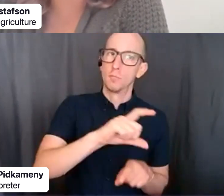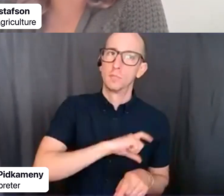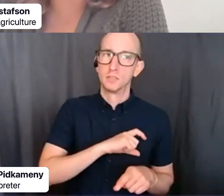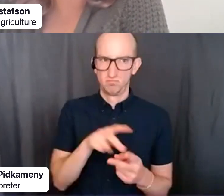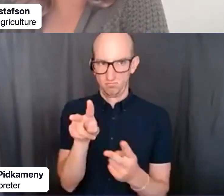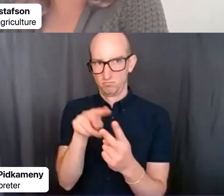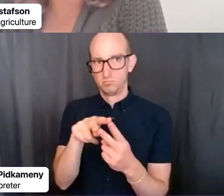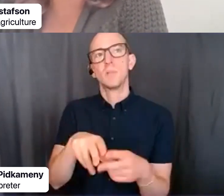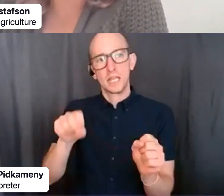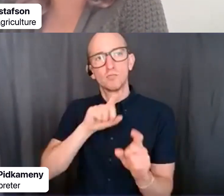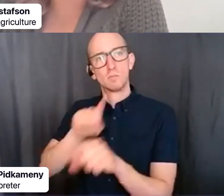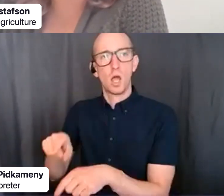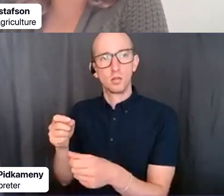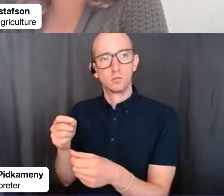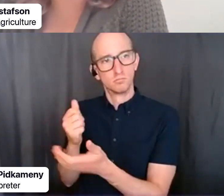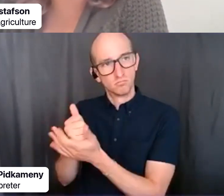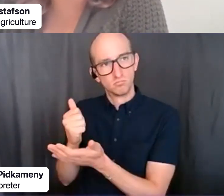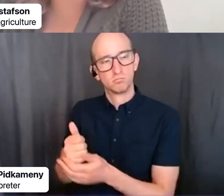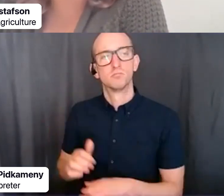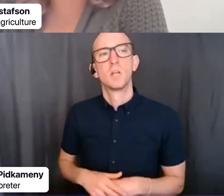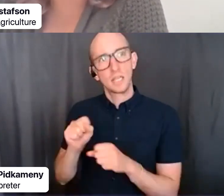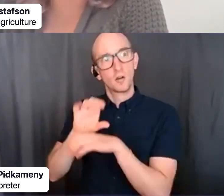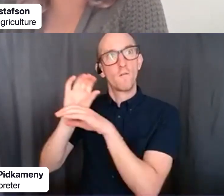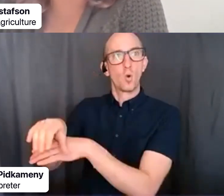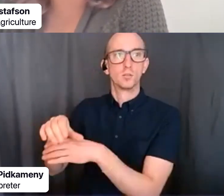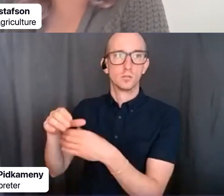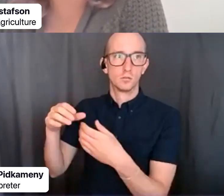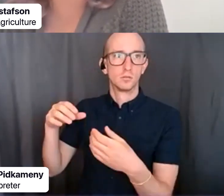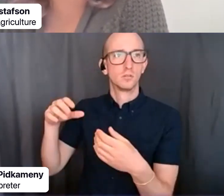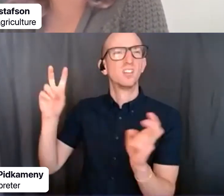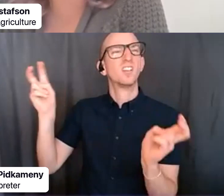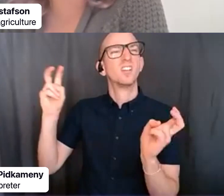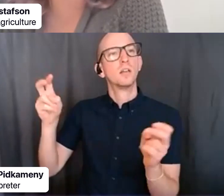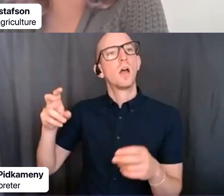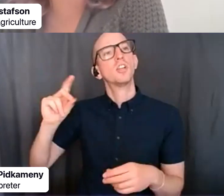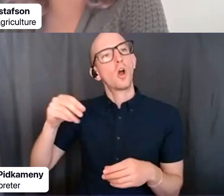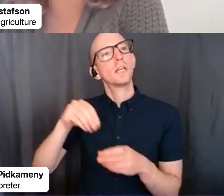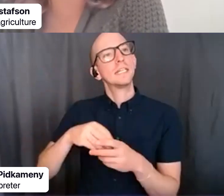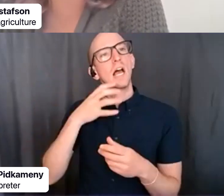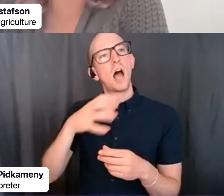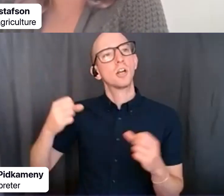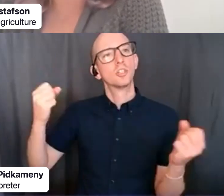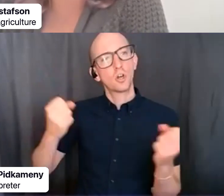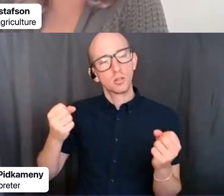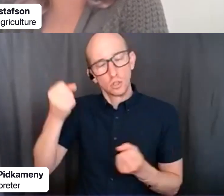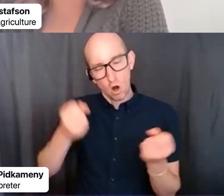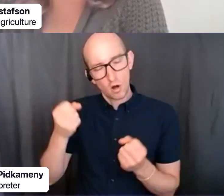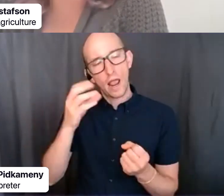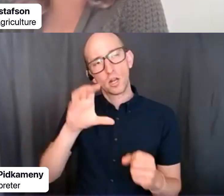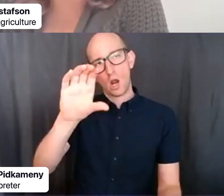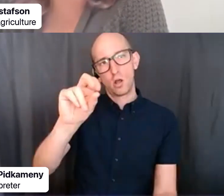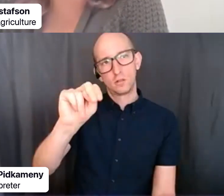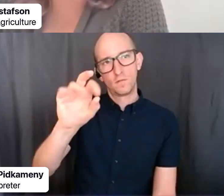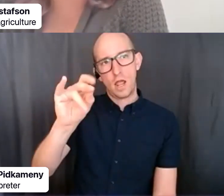respond. Both of them can enforce the hot dogs in hot car and confinement law, which is chapter